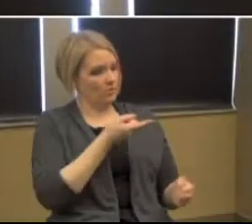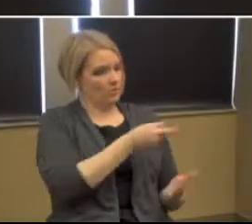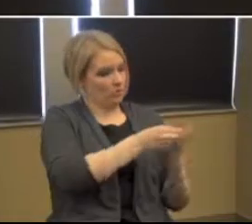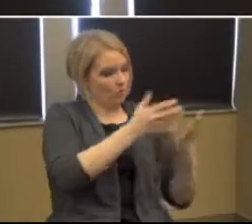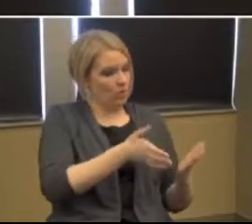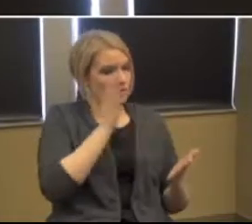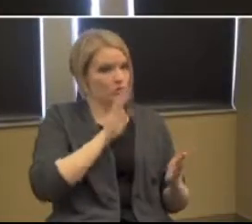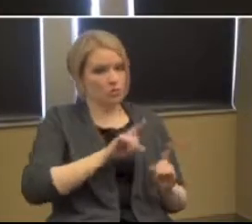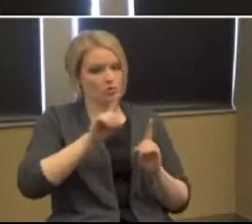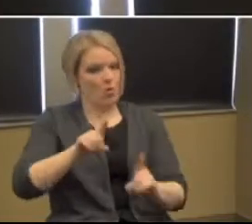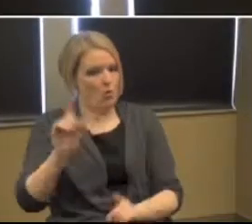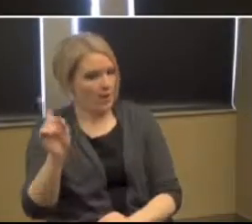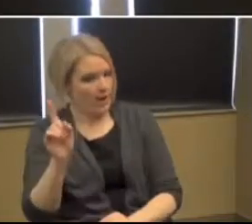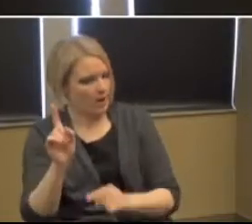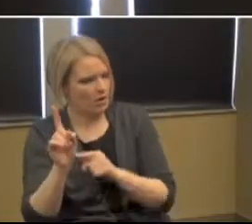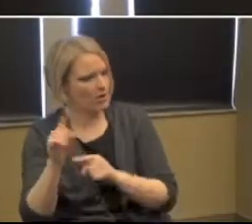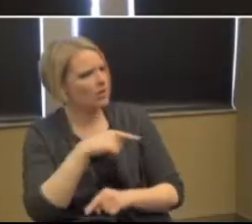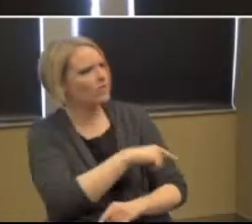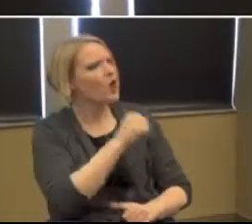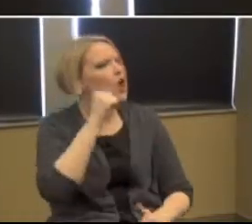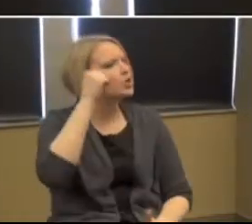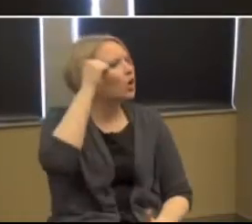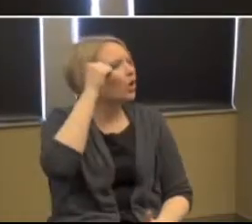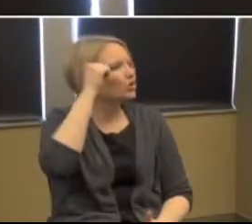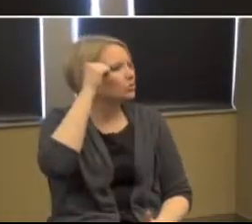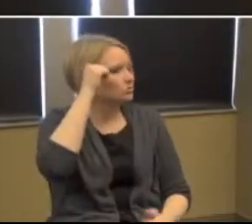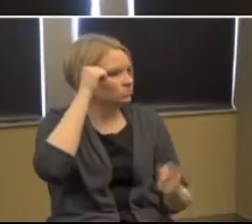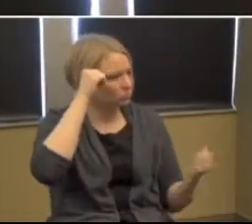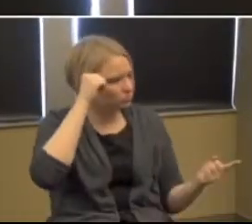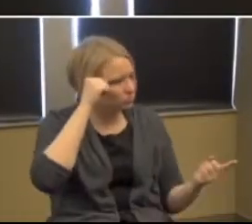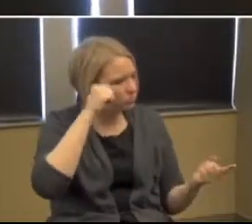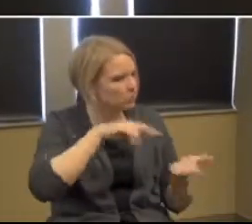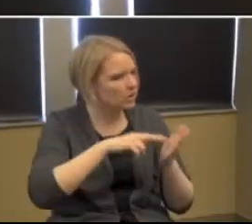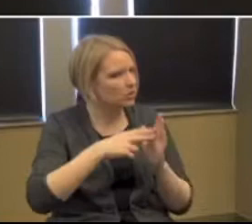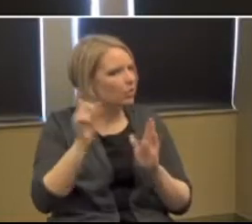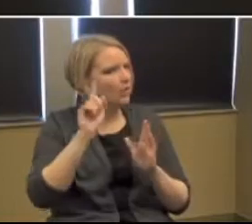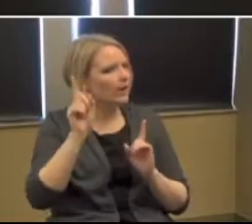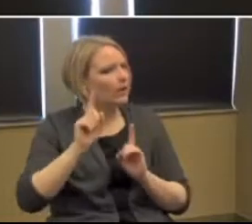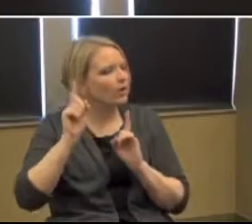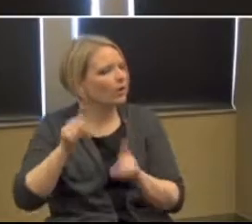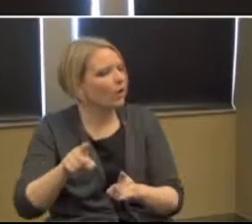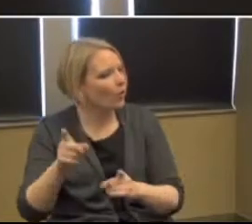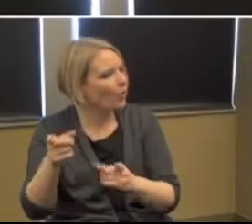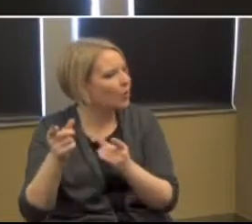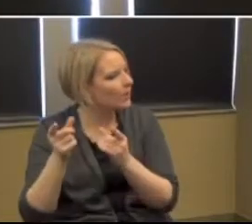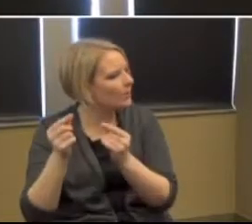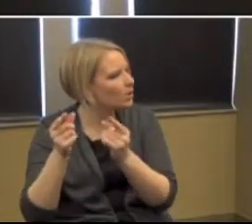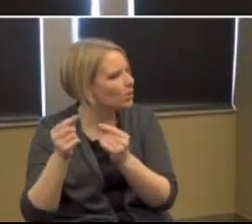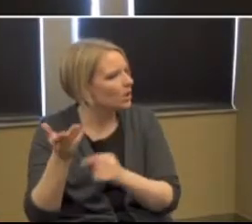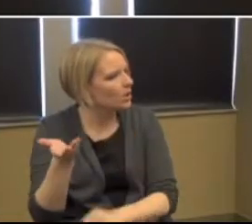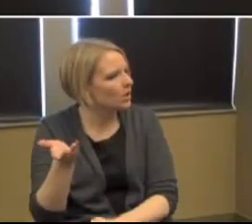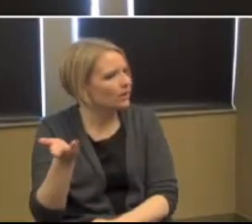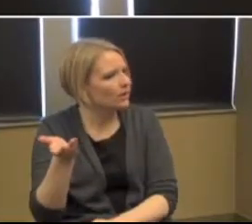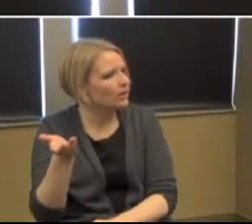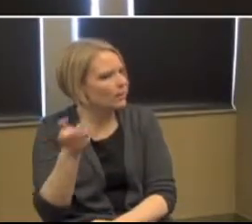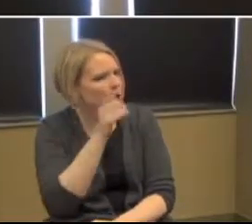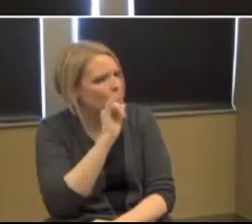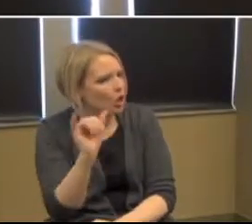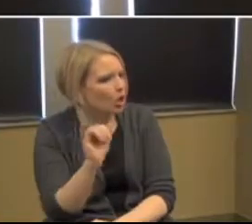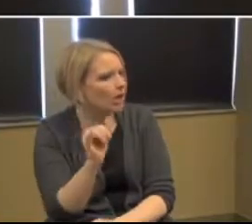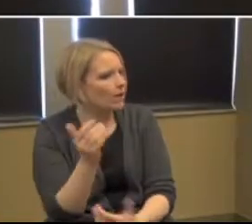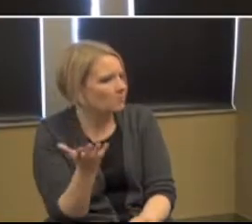students going to go? Because they're now adults. Where are the adults going to go, and what is it that they're going to be doing? What does it look